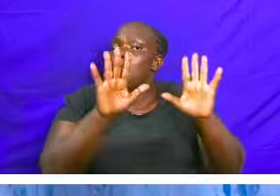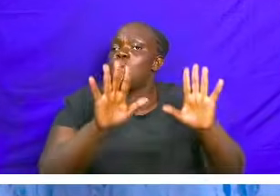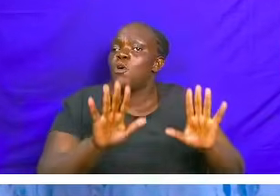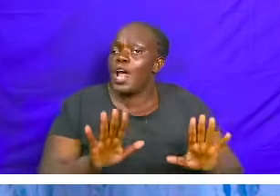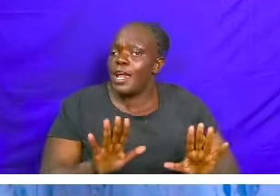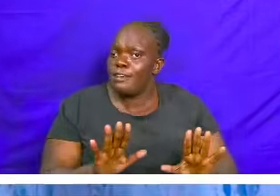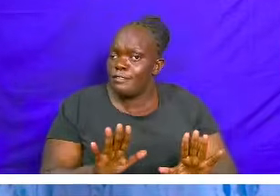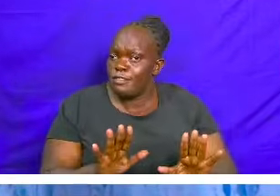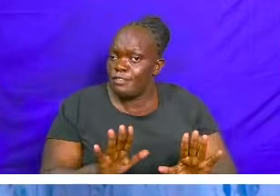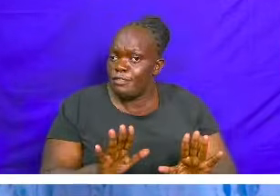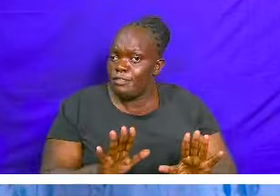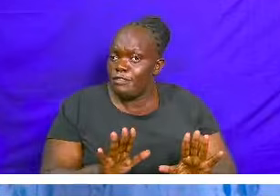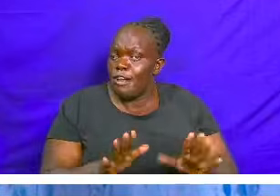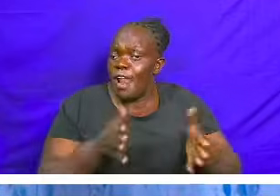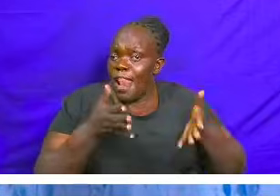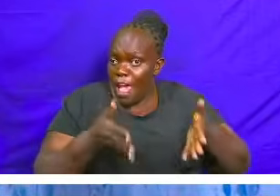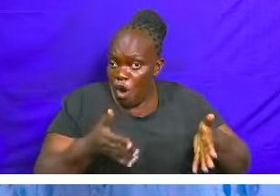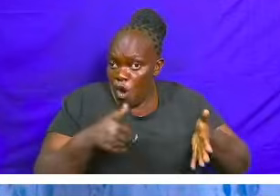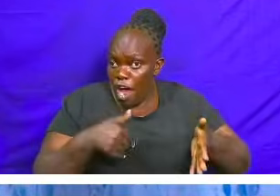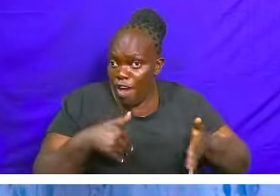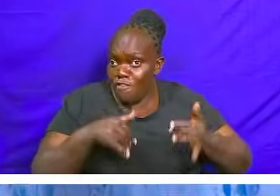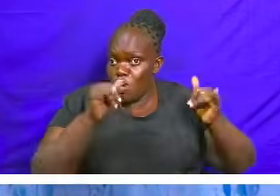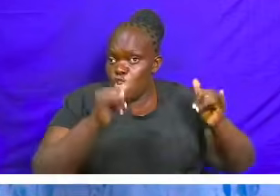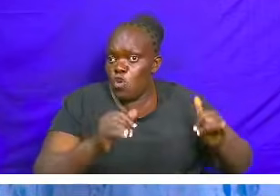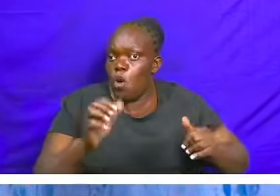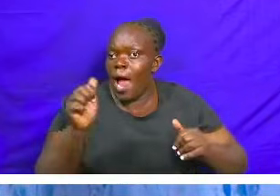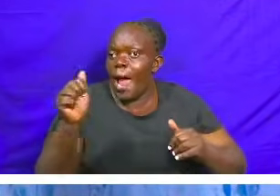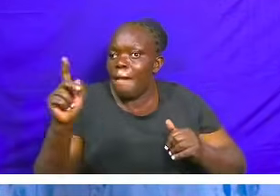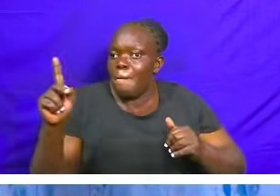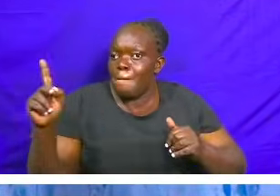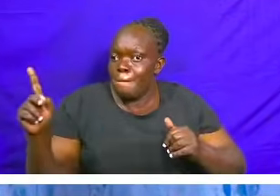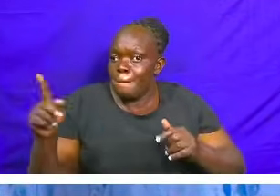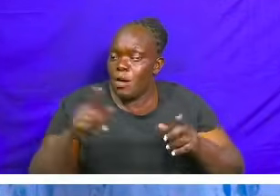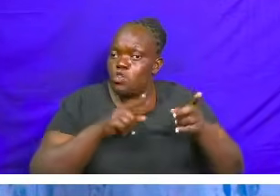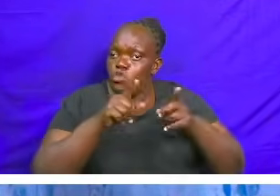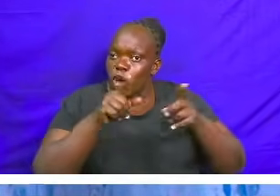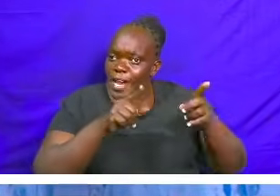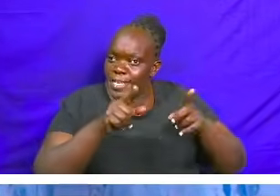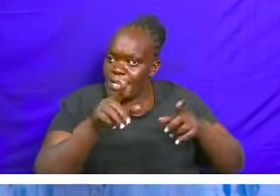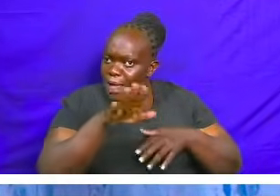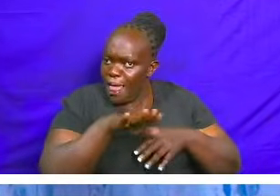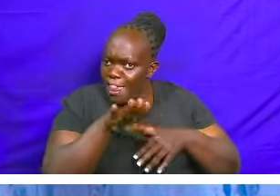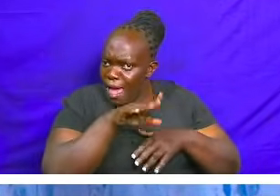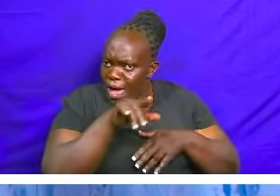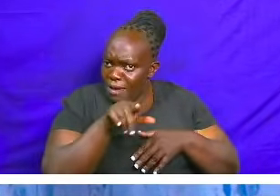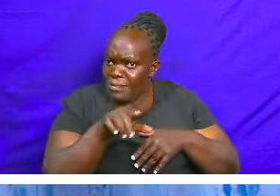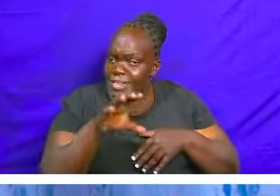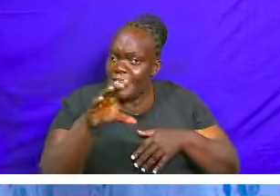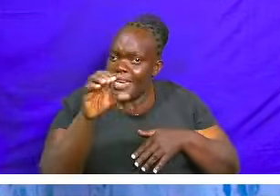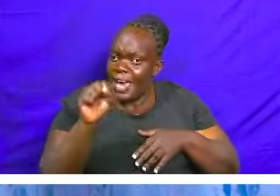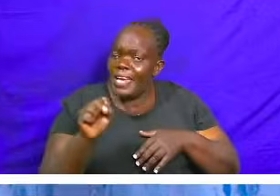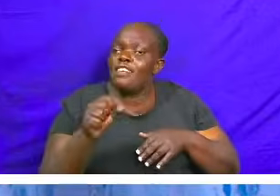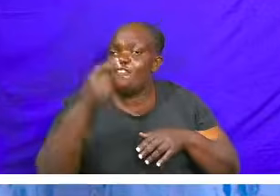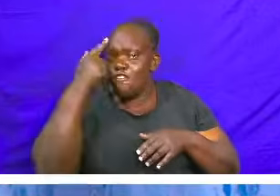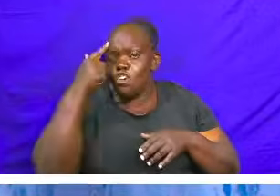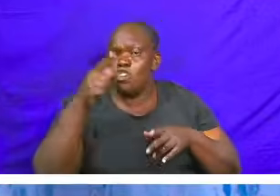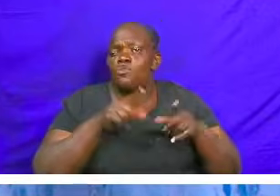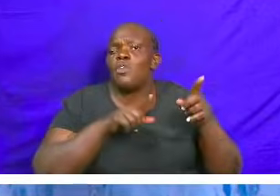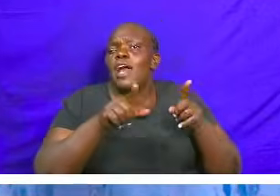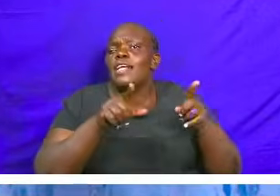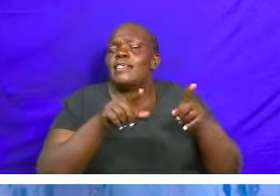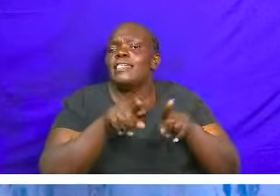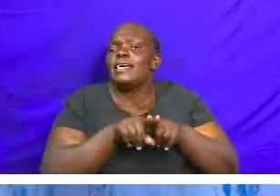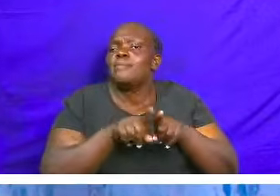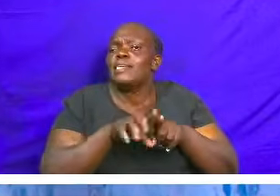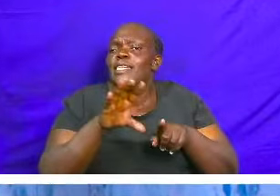that now we have a new app in the tourism sector. The CS for Tourism, Cabinet